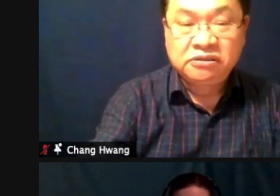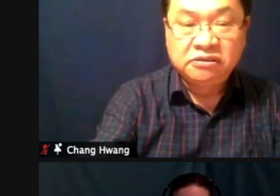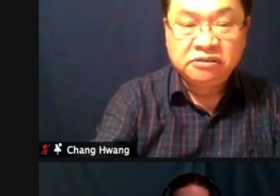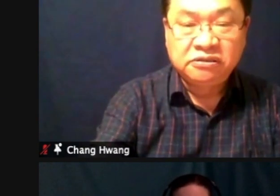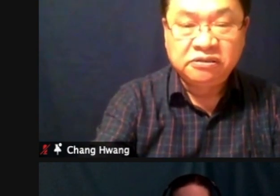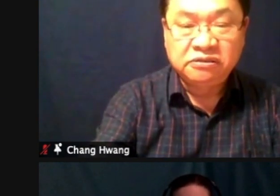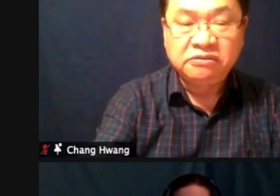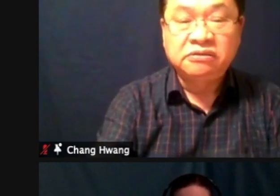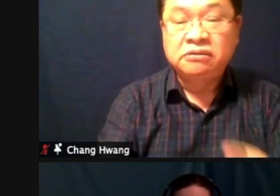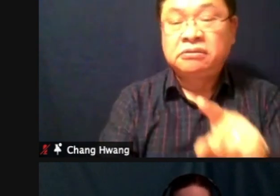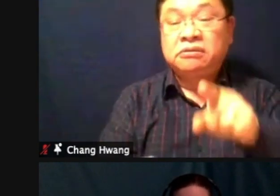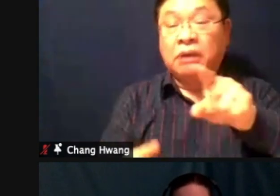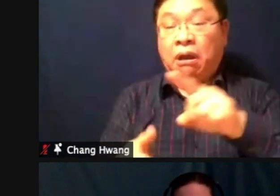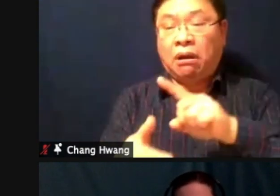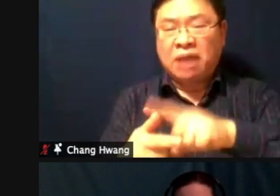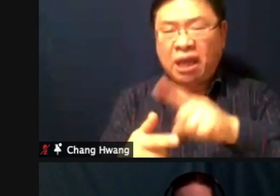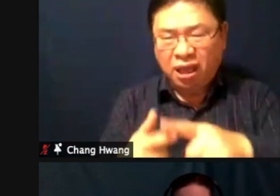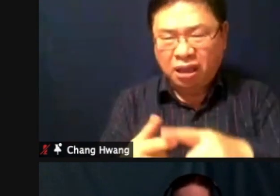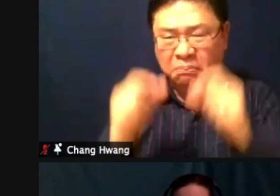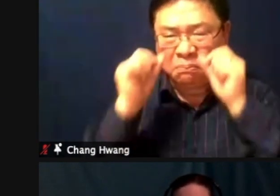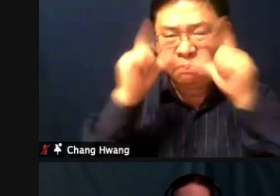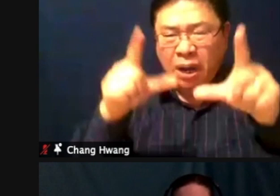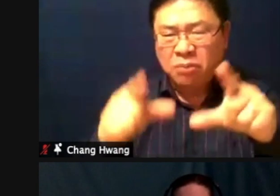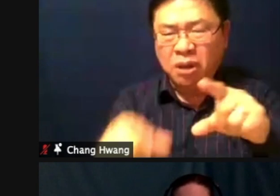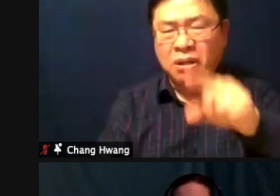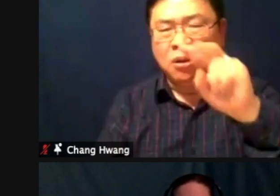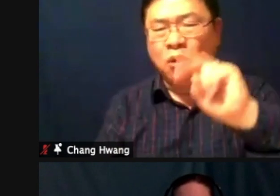from the pictures here of that day.